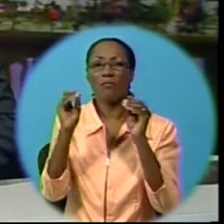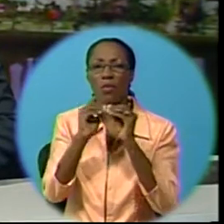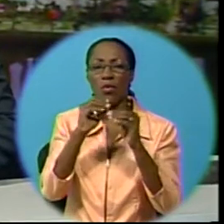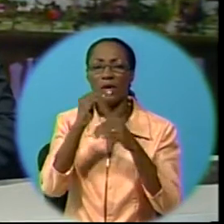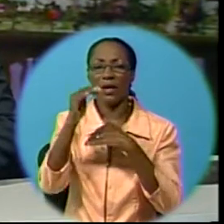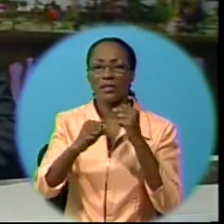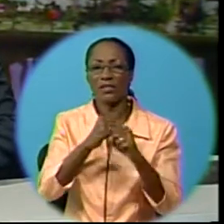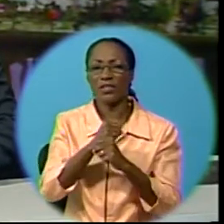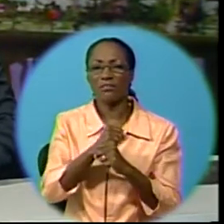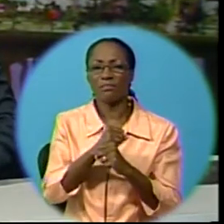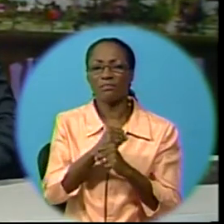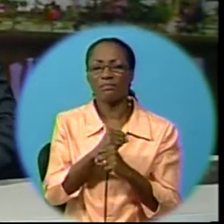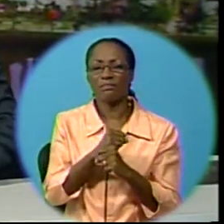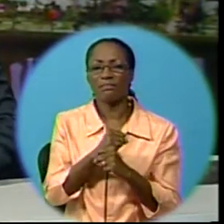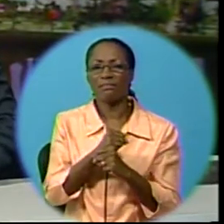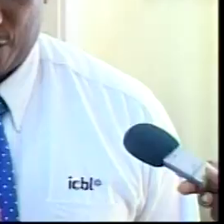year.